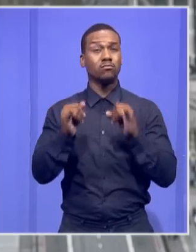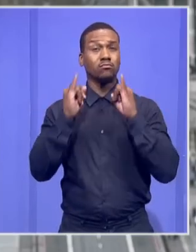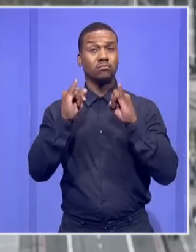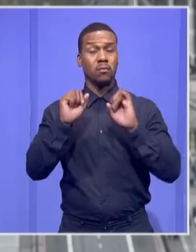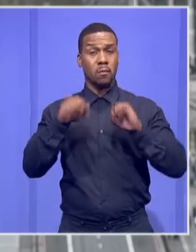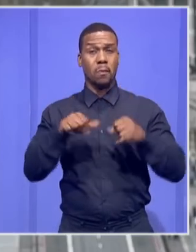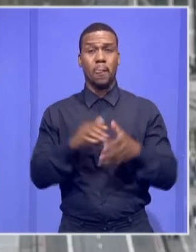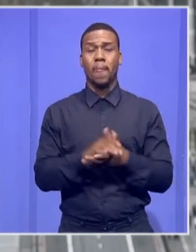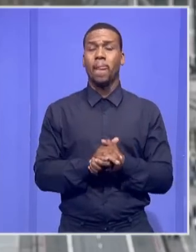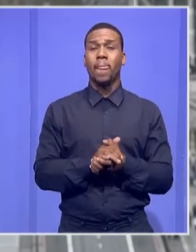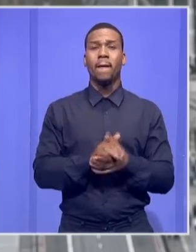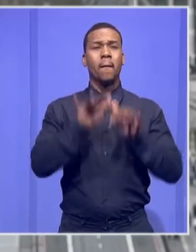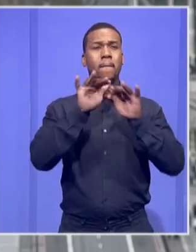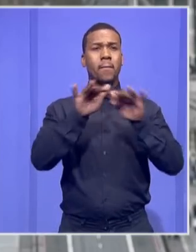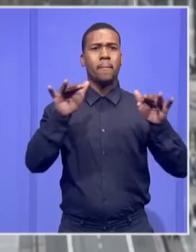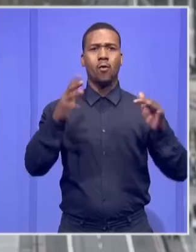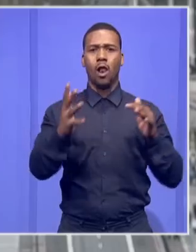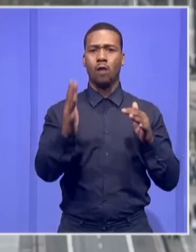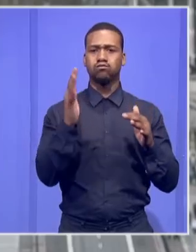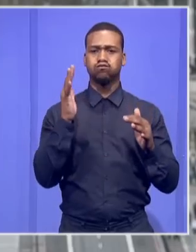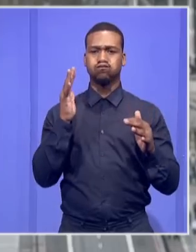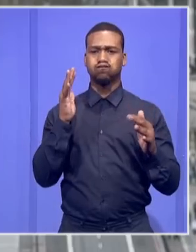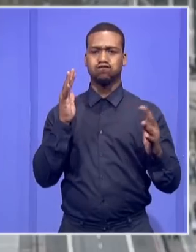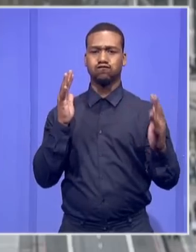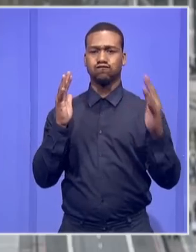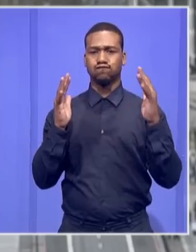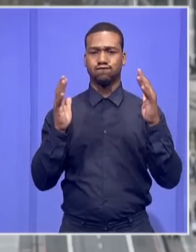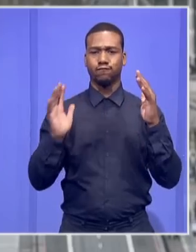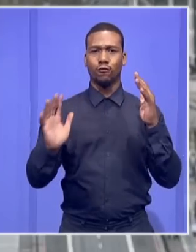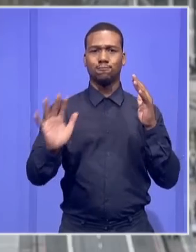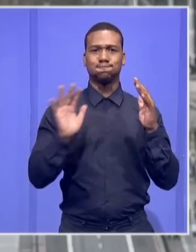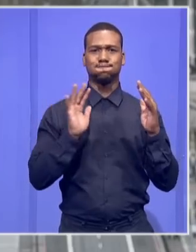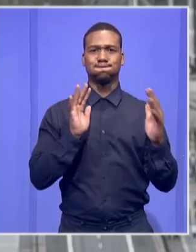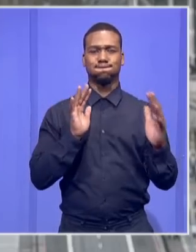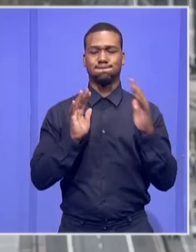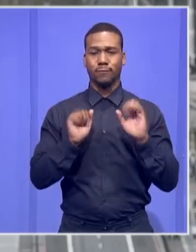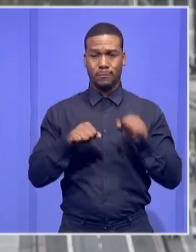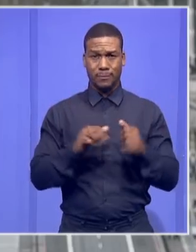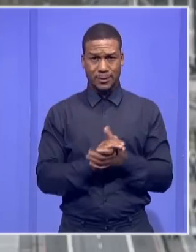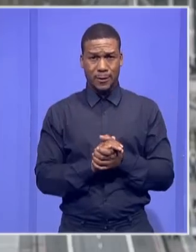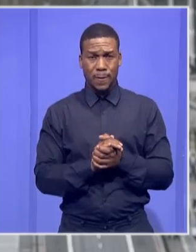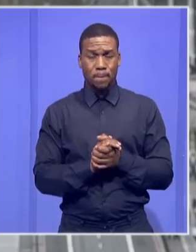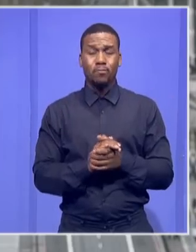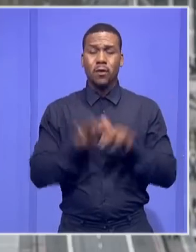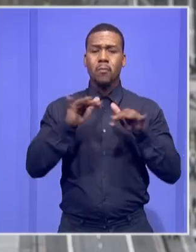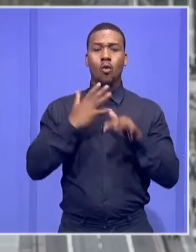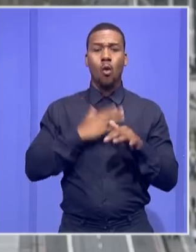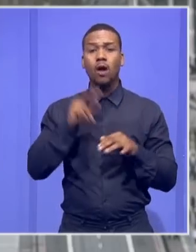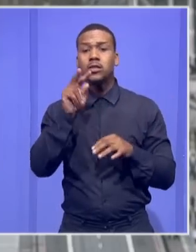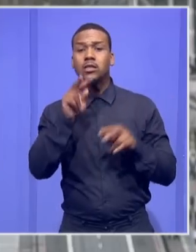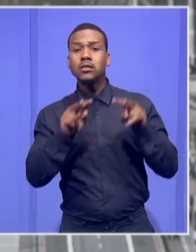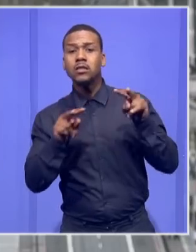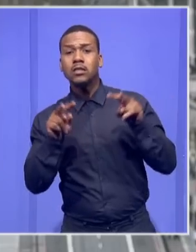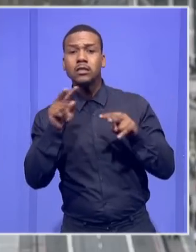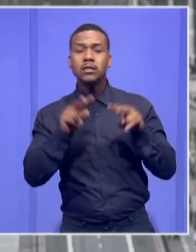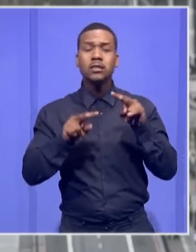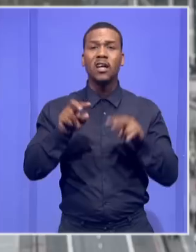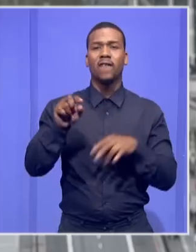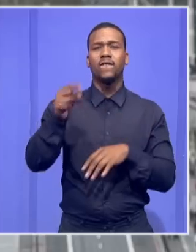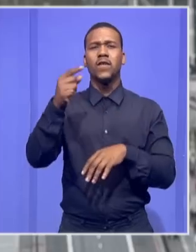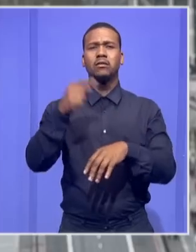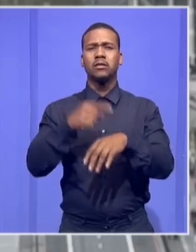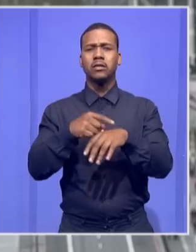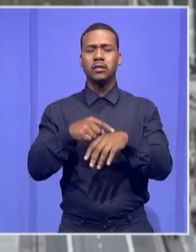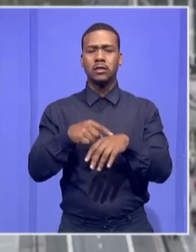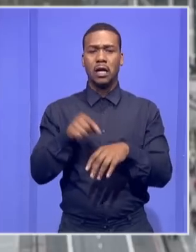people lining the route of the procession just so they can catch a glimpse of this first event like this